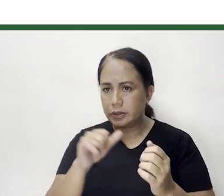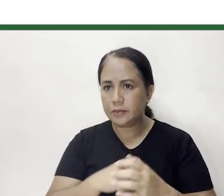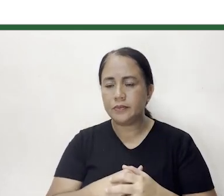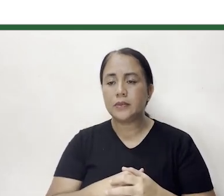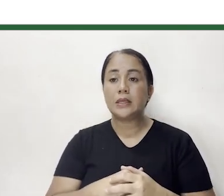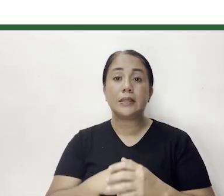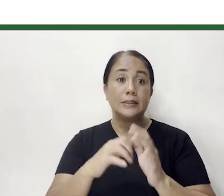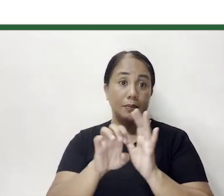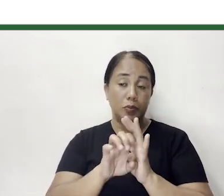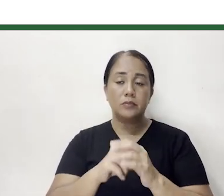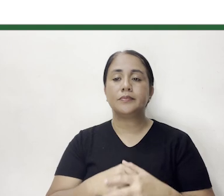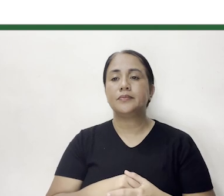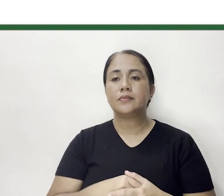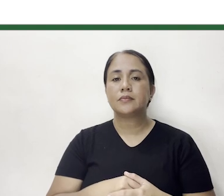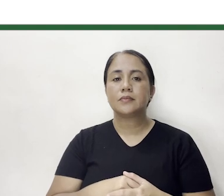support too.